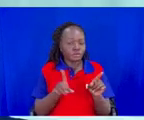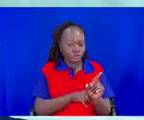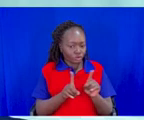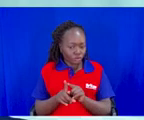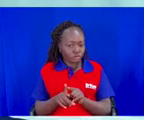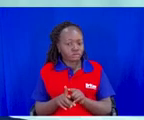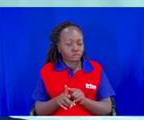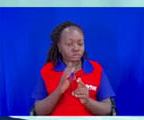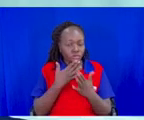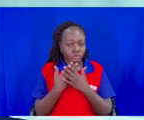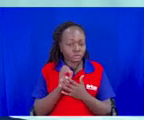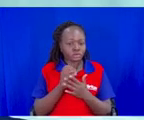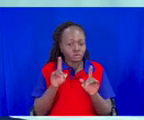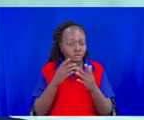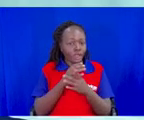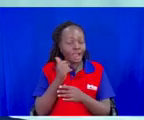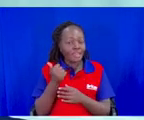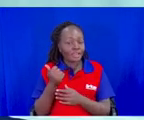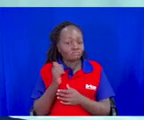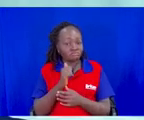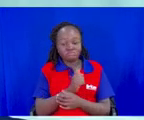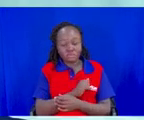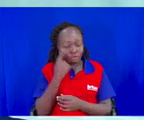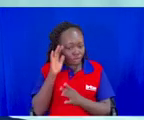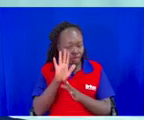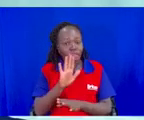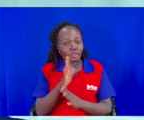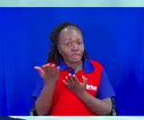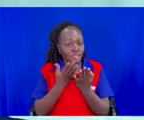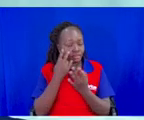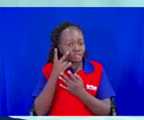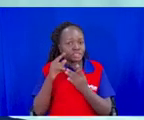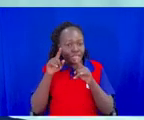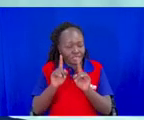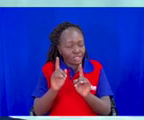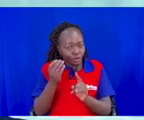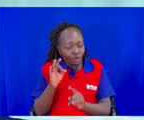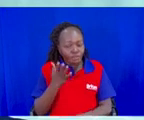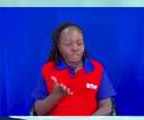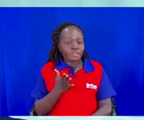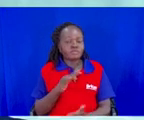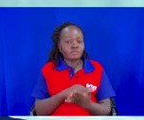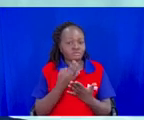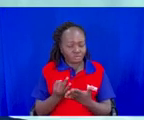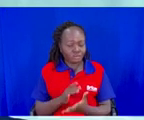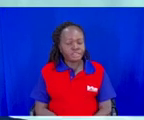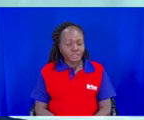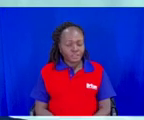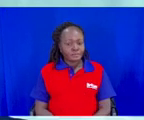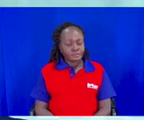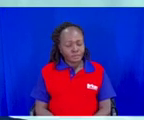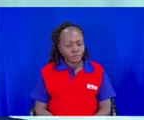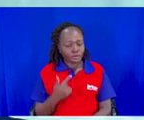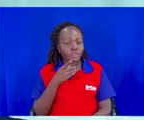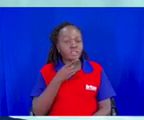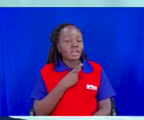thank our fellow service providers for their dedicated service to see the success of these particular funds. We wish to